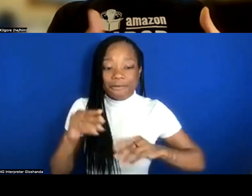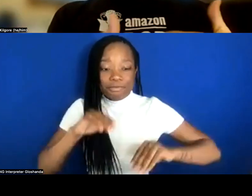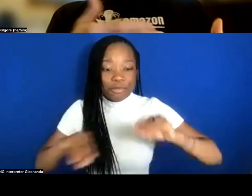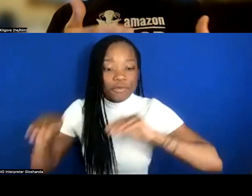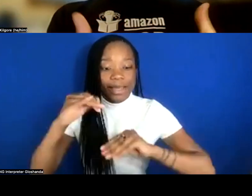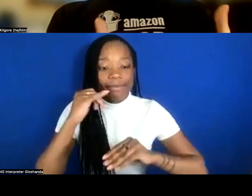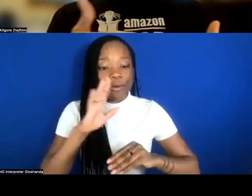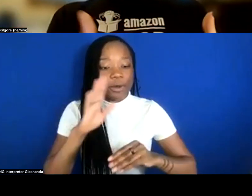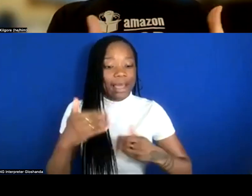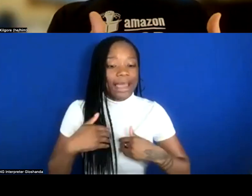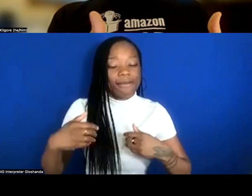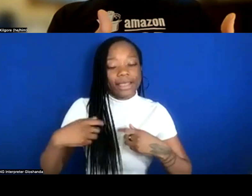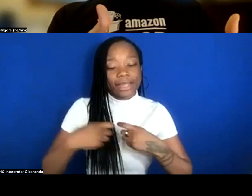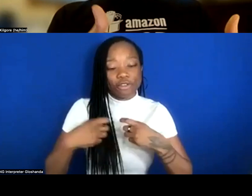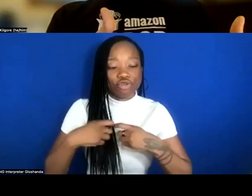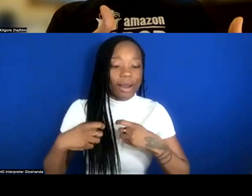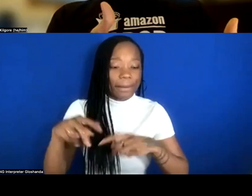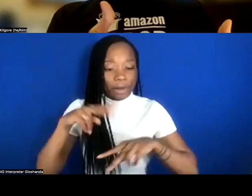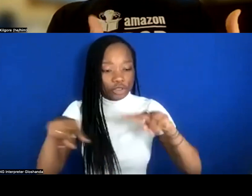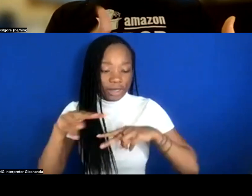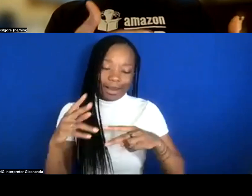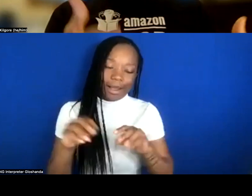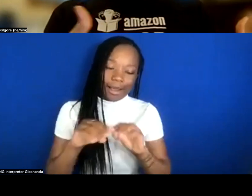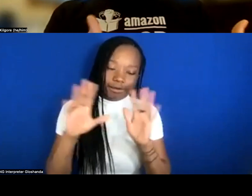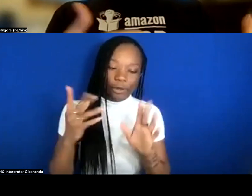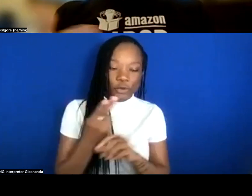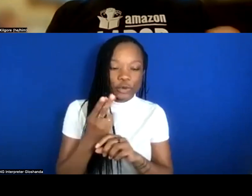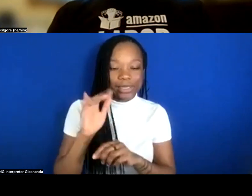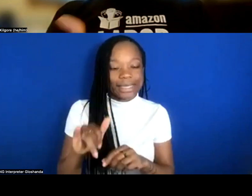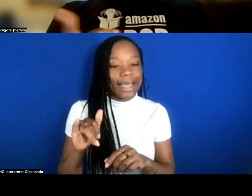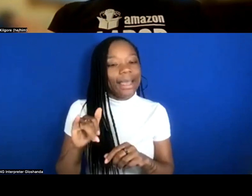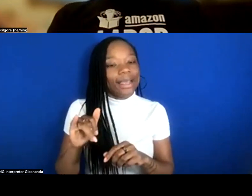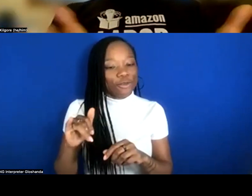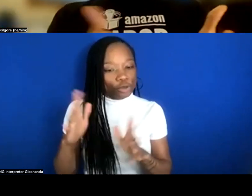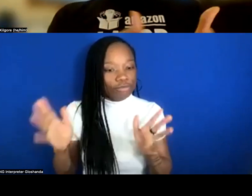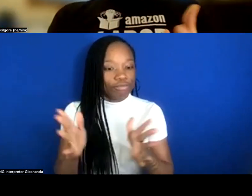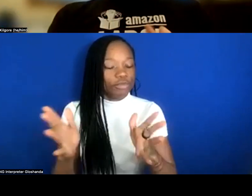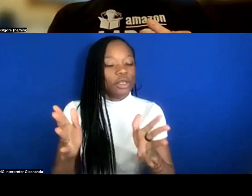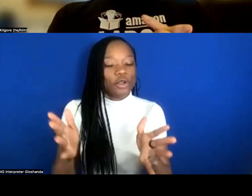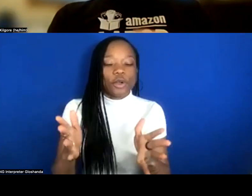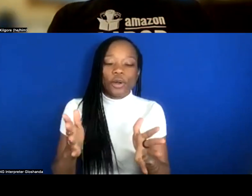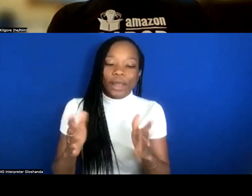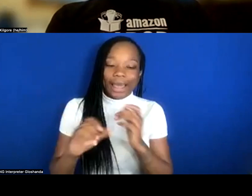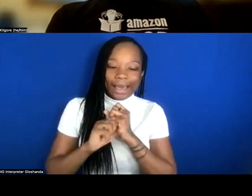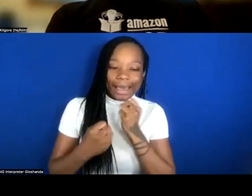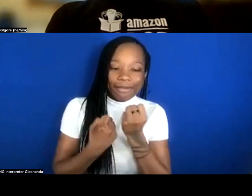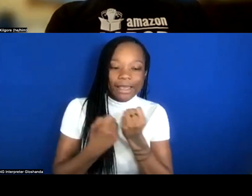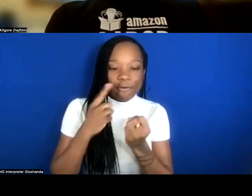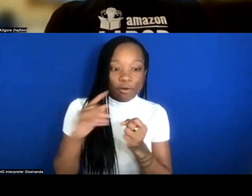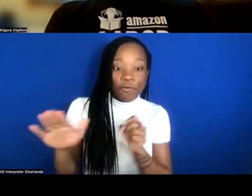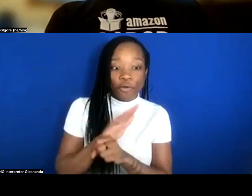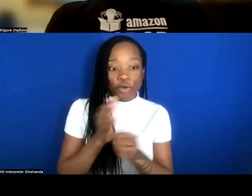monitor. And obviously we use that as an opportunity to agitate for full freedom and no electronic monitoring at all.